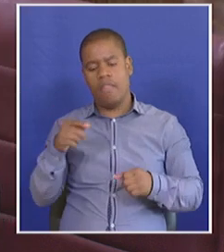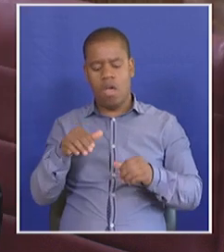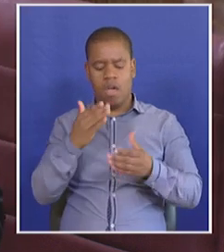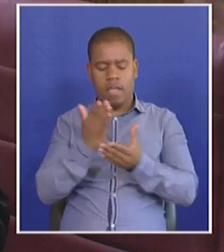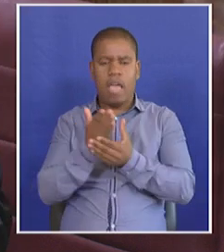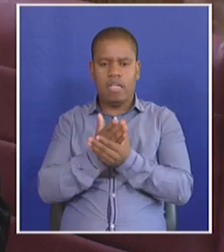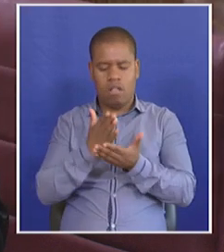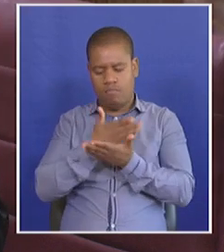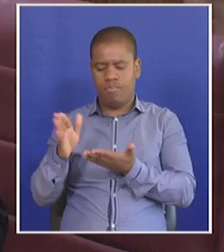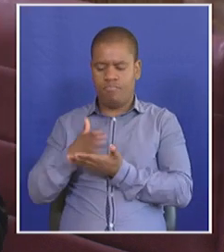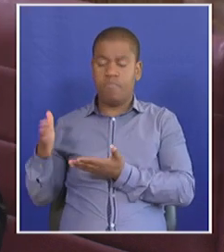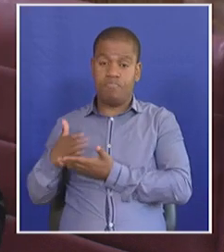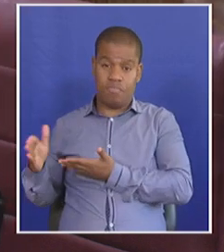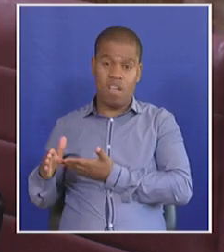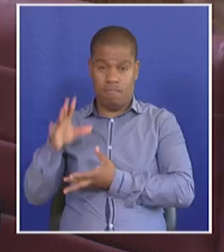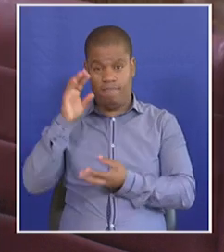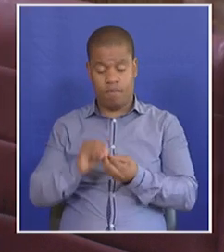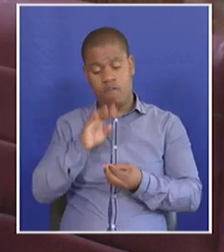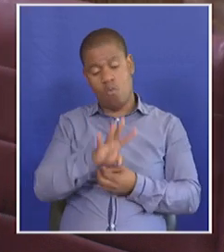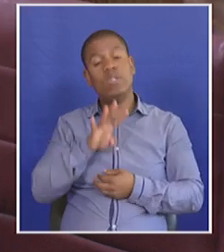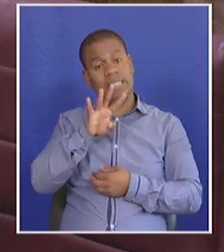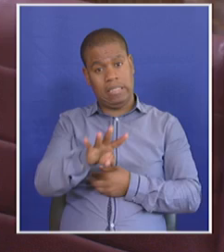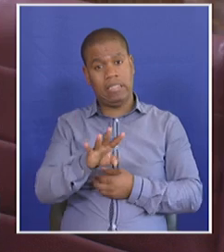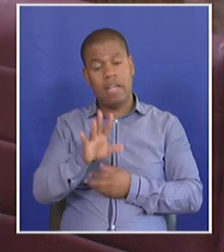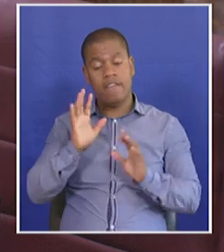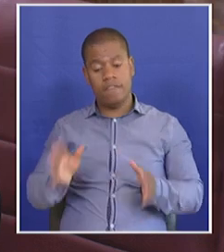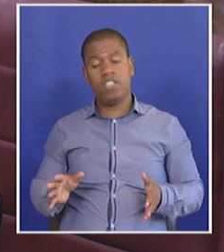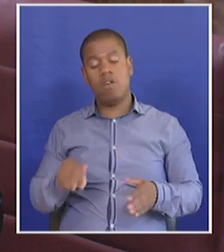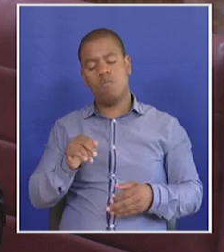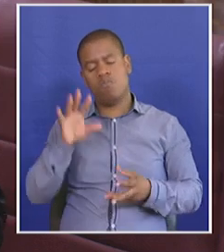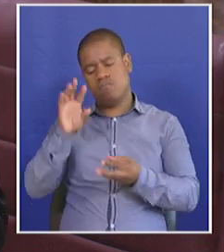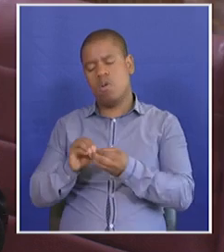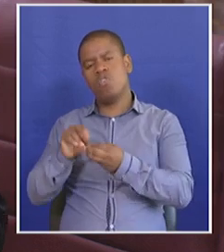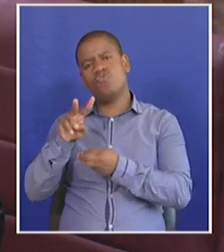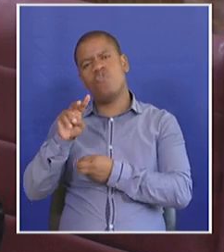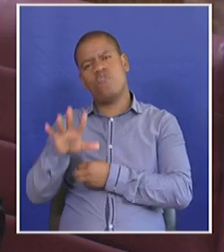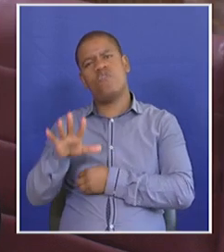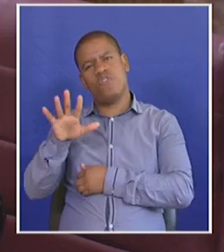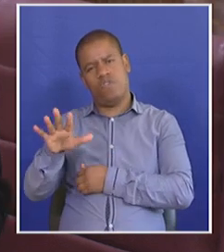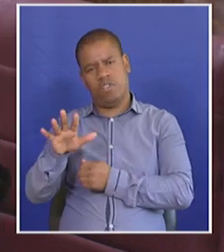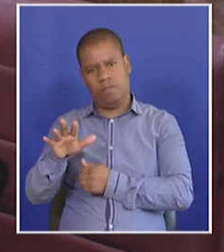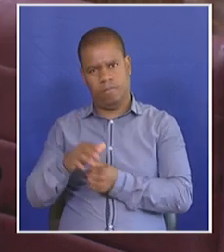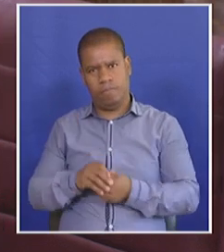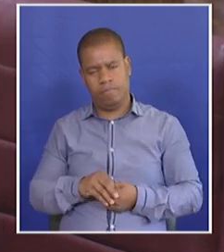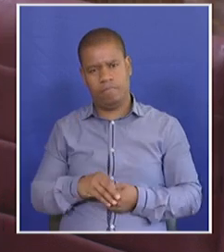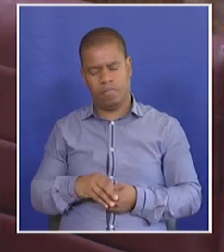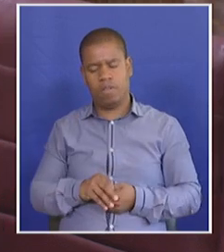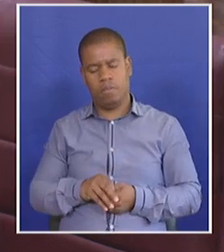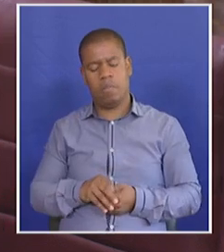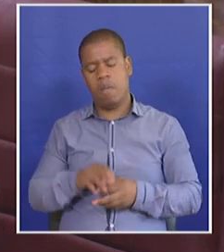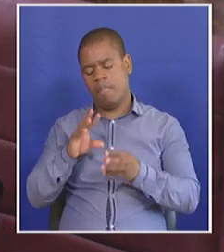period was 14 cases. So that's 14 out of the 265 cases with verdicts. That's a conviction rate